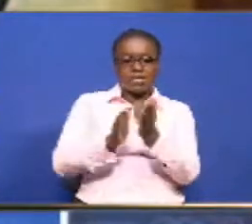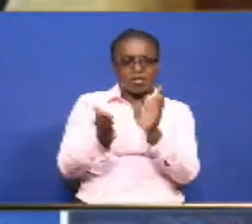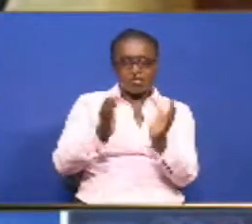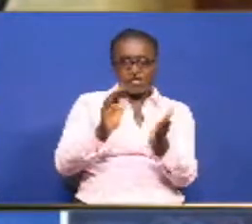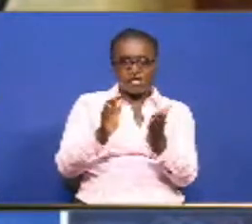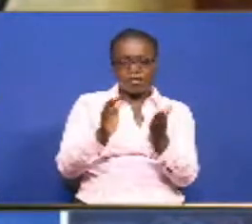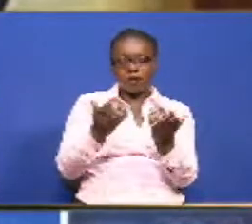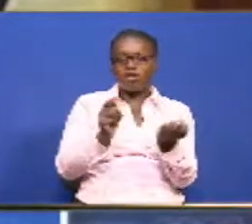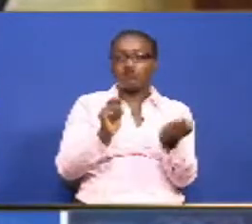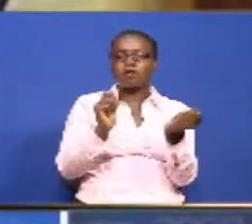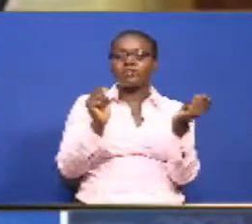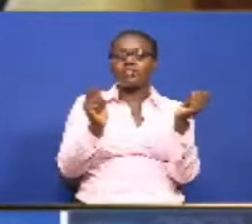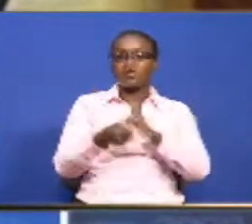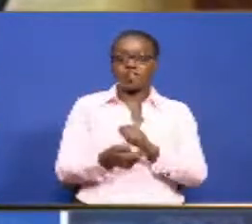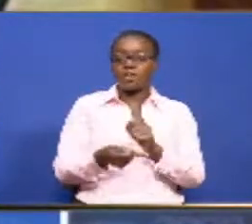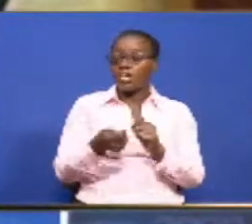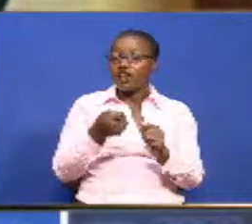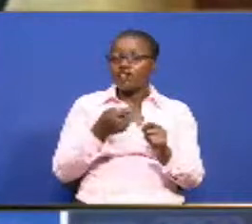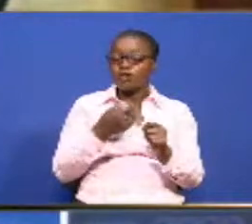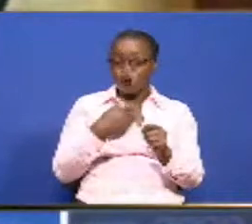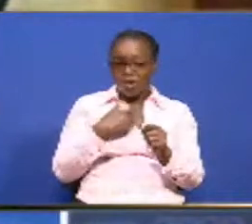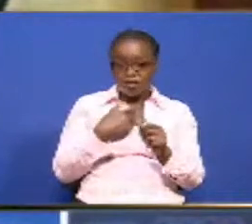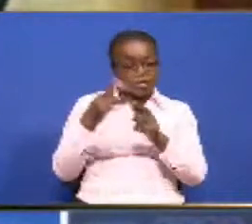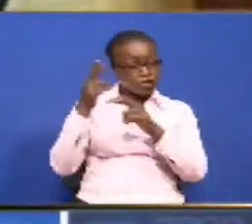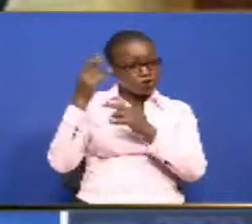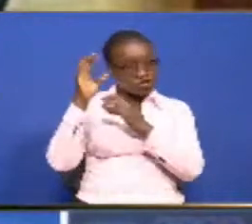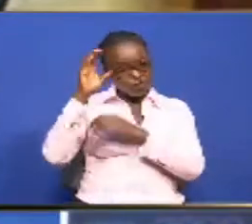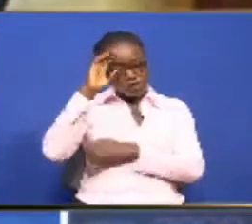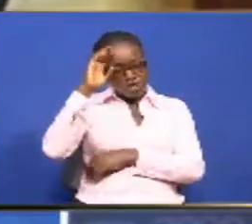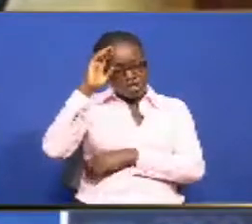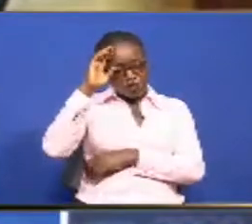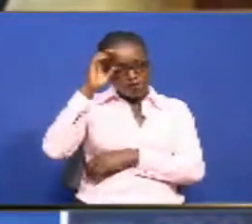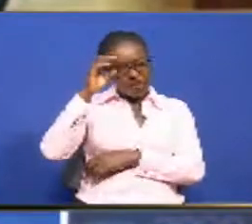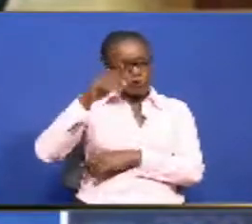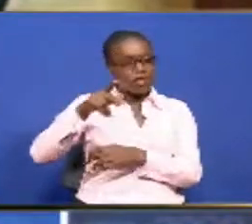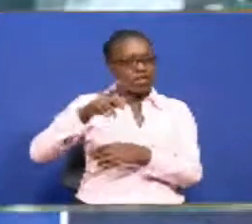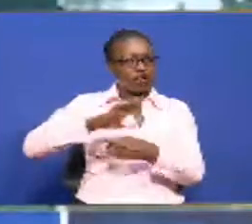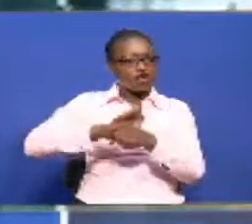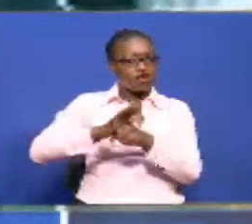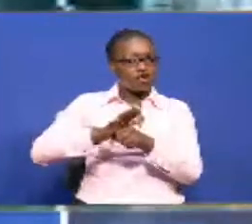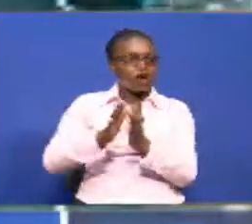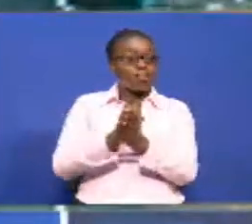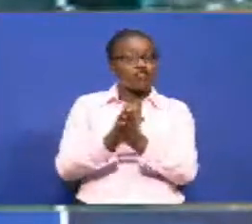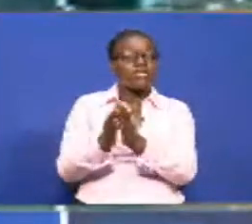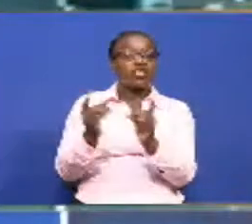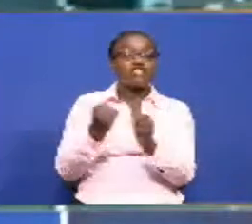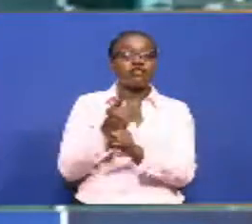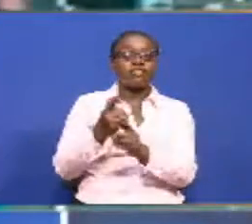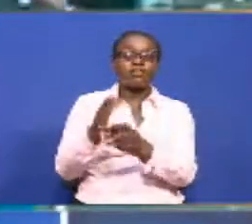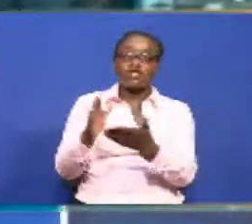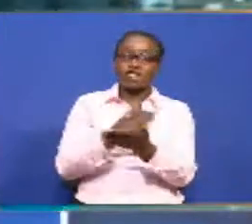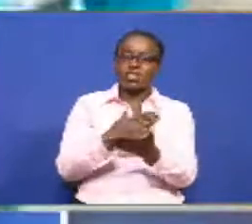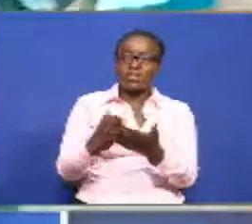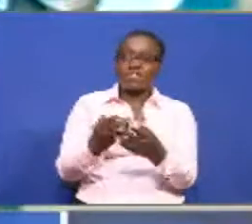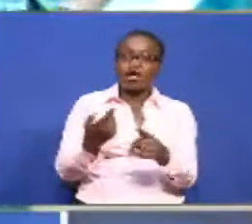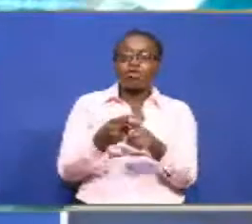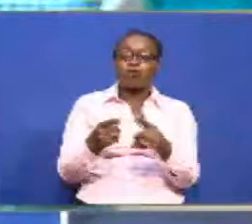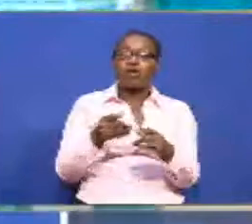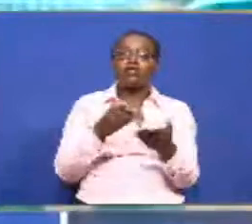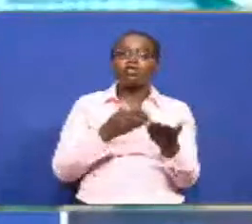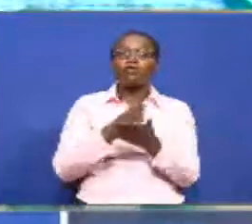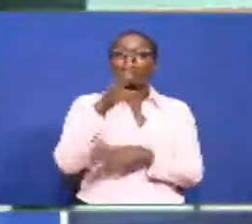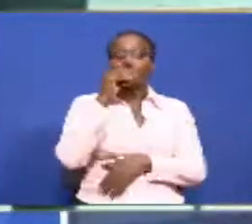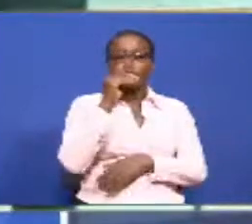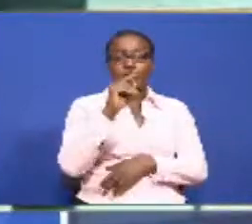been revised to take into account the adverse impacts of the pandemic on revenue performance. Lakini kwenye hotuba yake ya kwanza